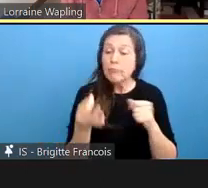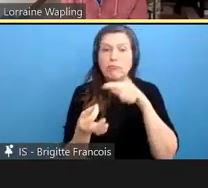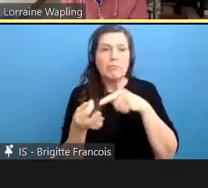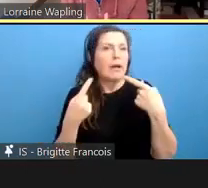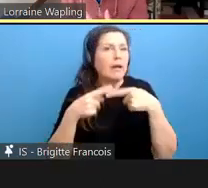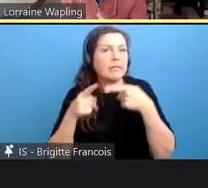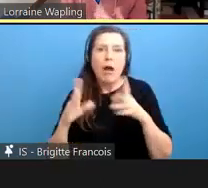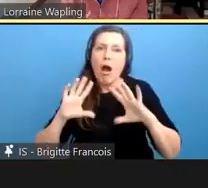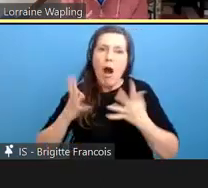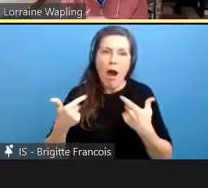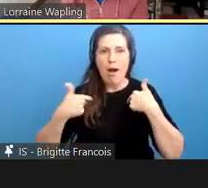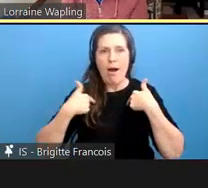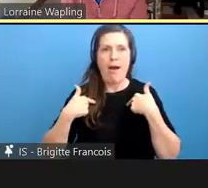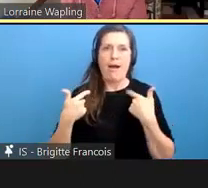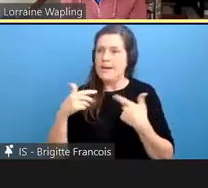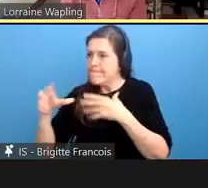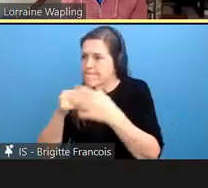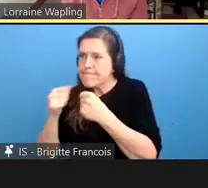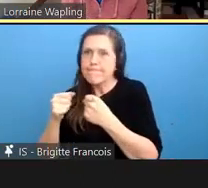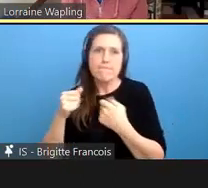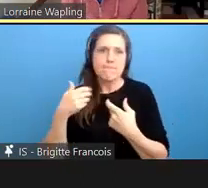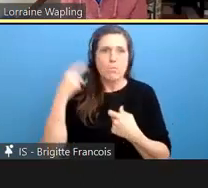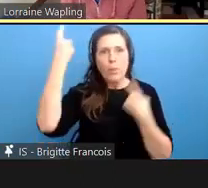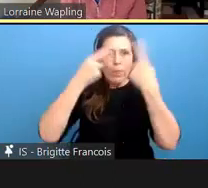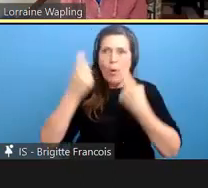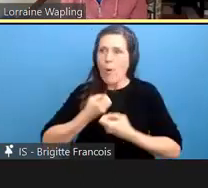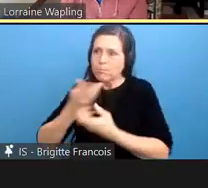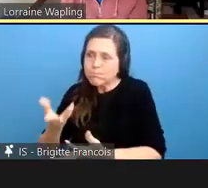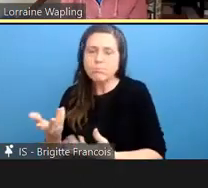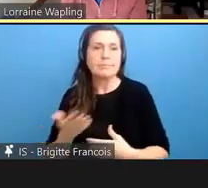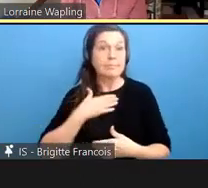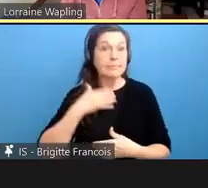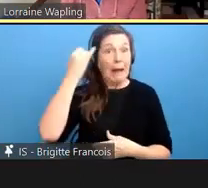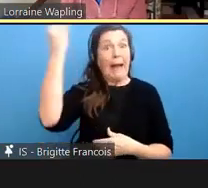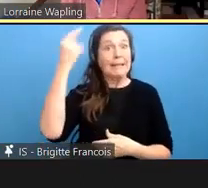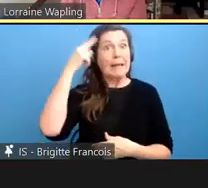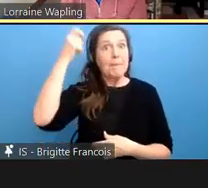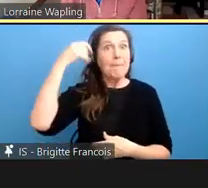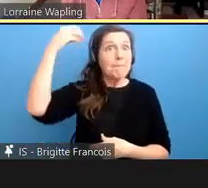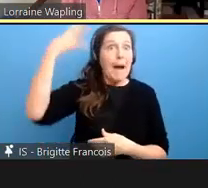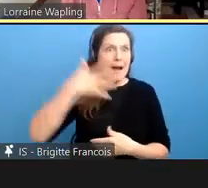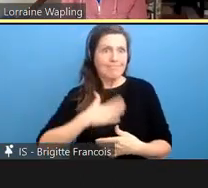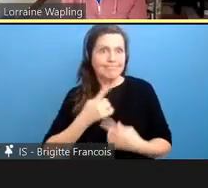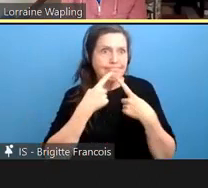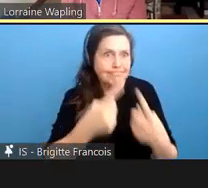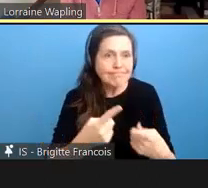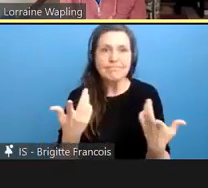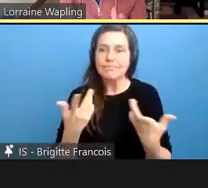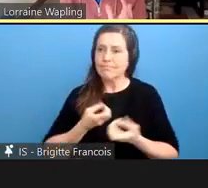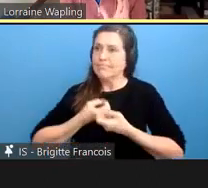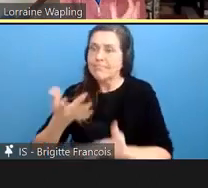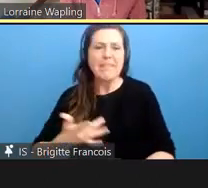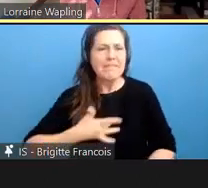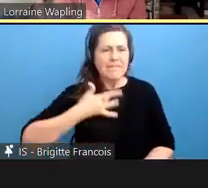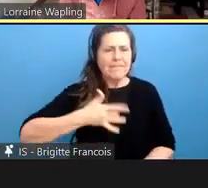we try to get our thoughts, our ideas, feelings across to other people.